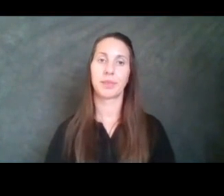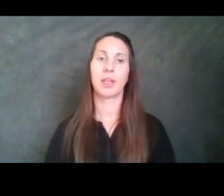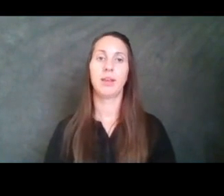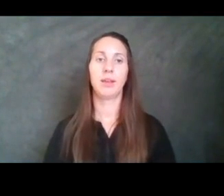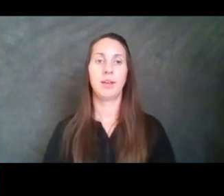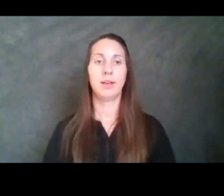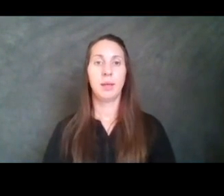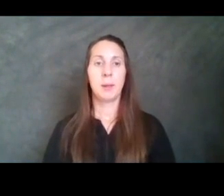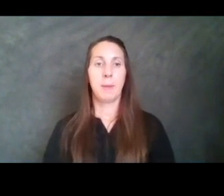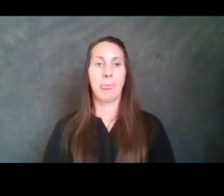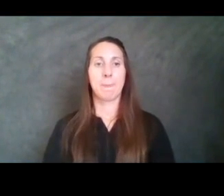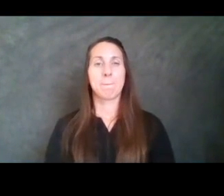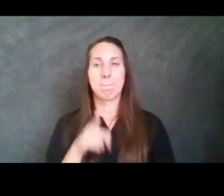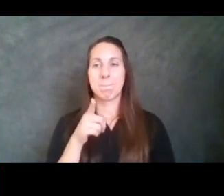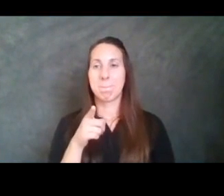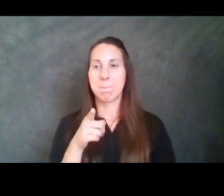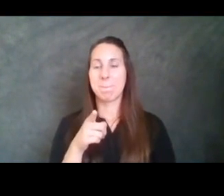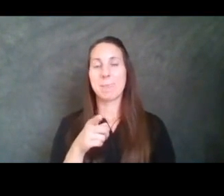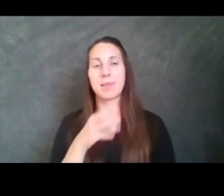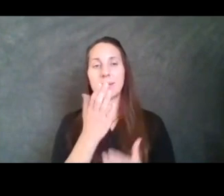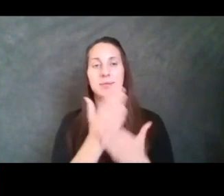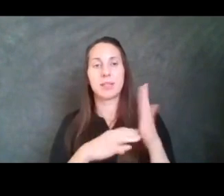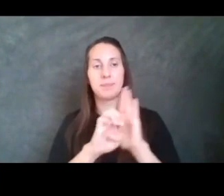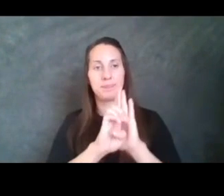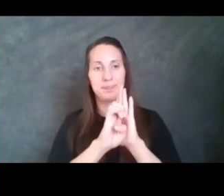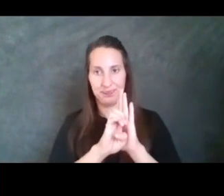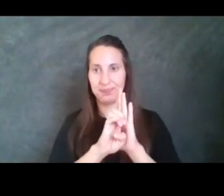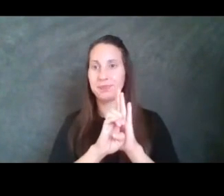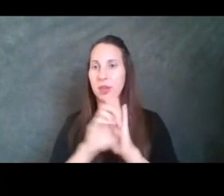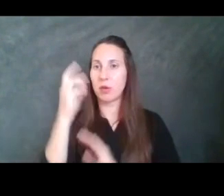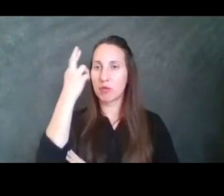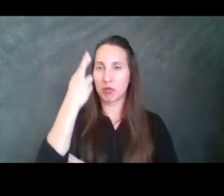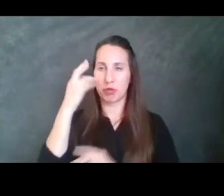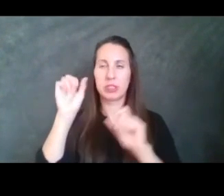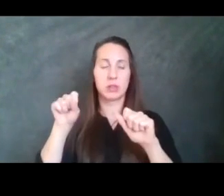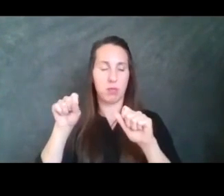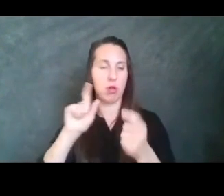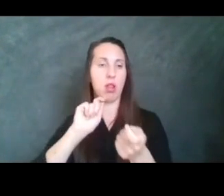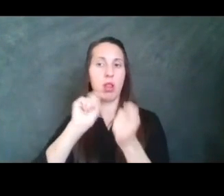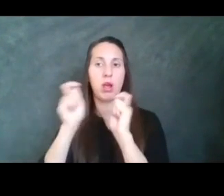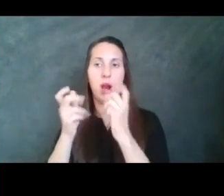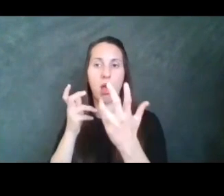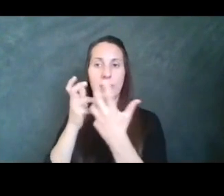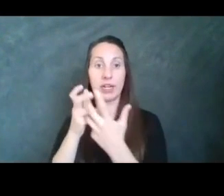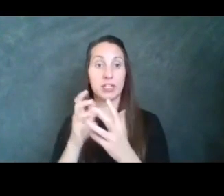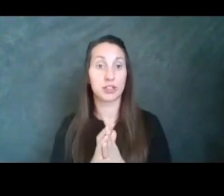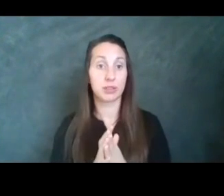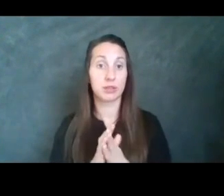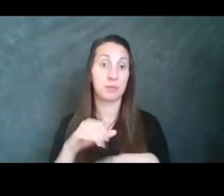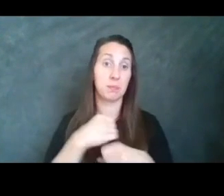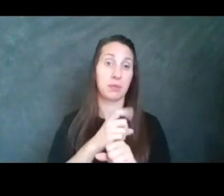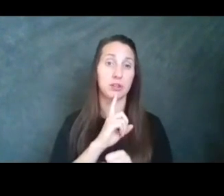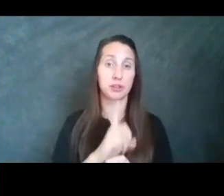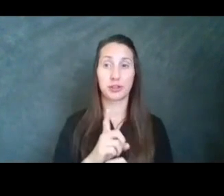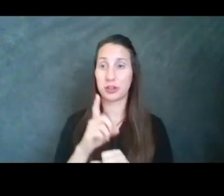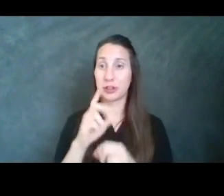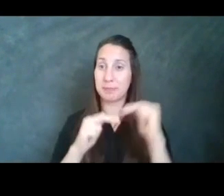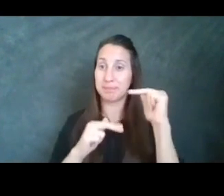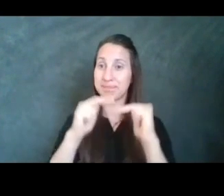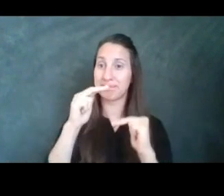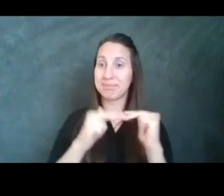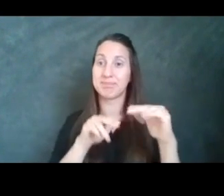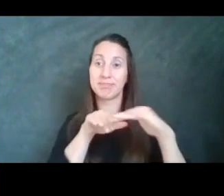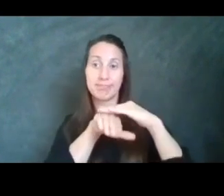And these are some, examples of reasonable accommodations. So making facilities accessible,